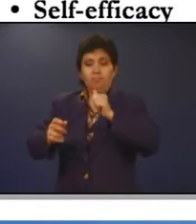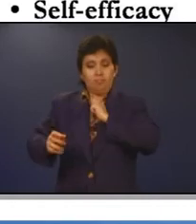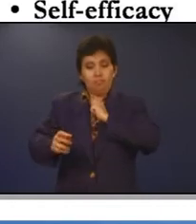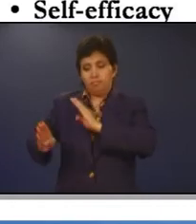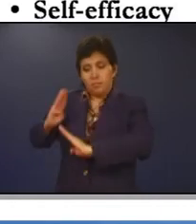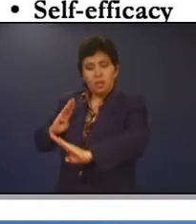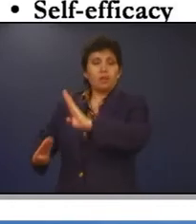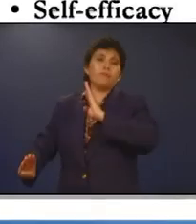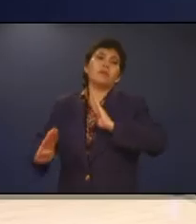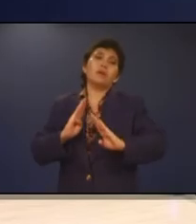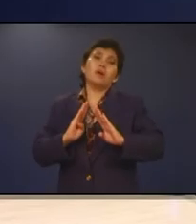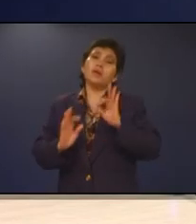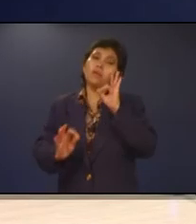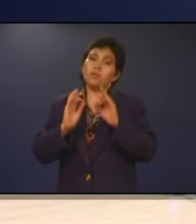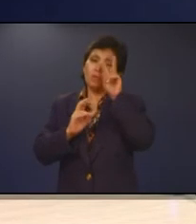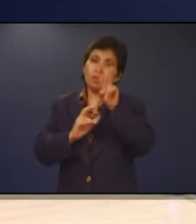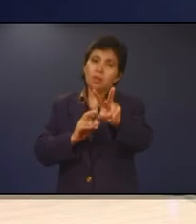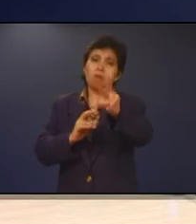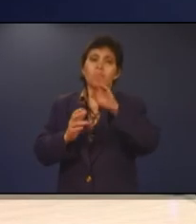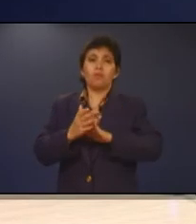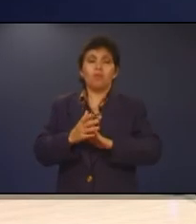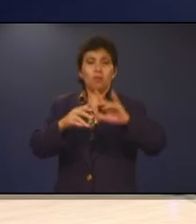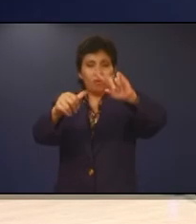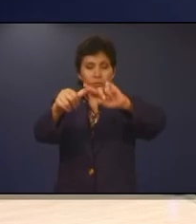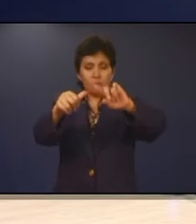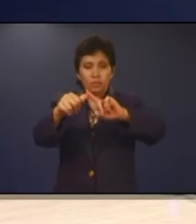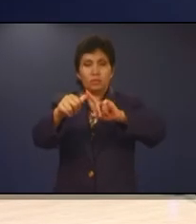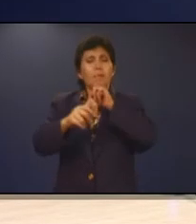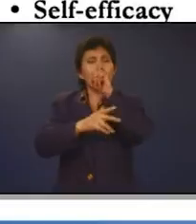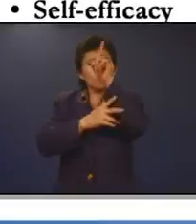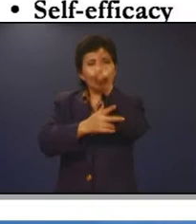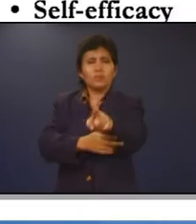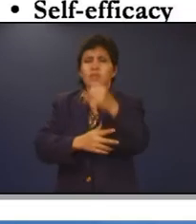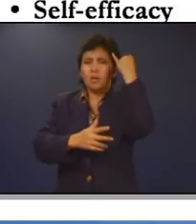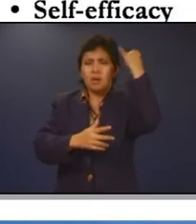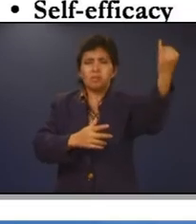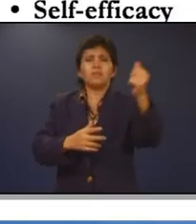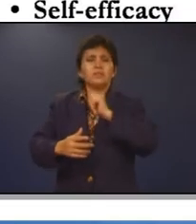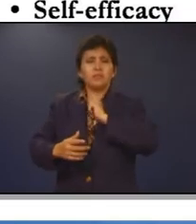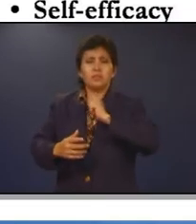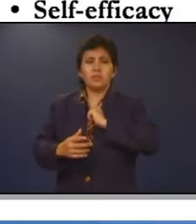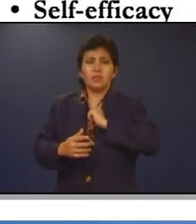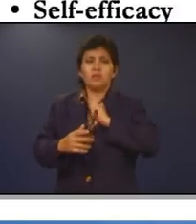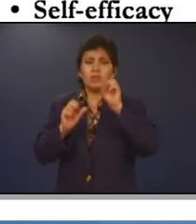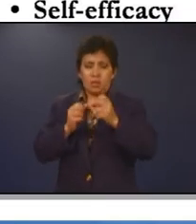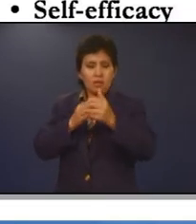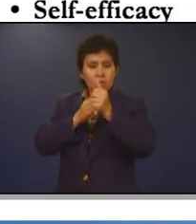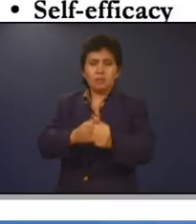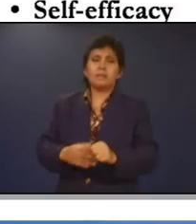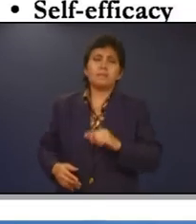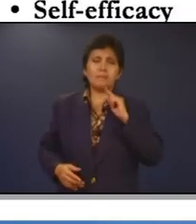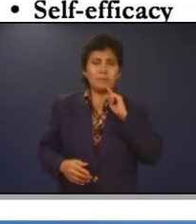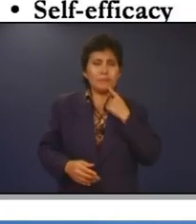own behavior. So if you look at the just now one, the actual plus the ideal self, we can lead